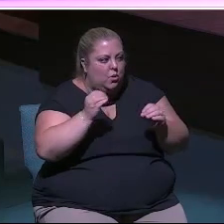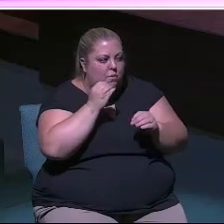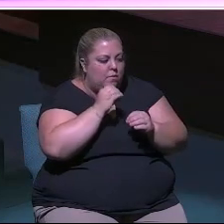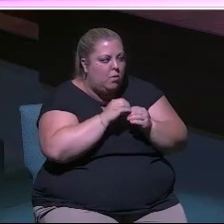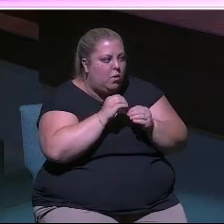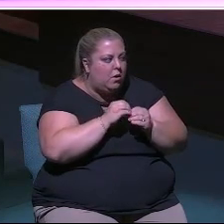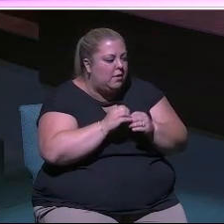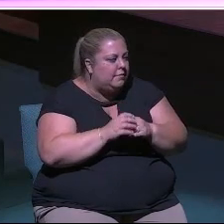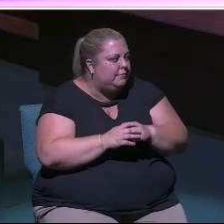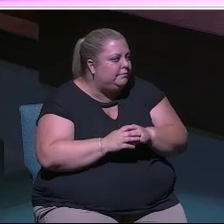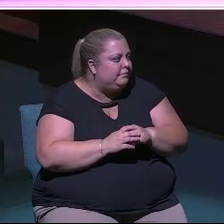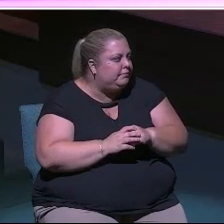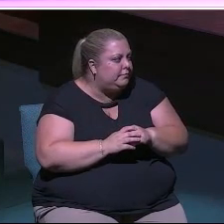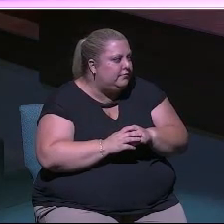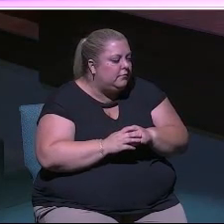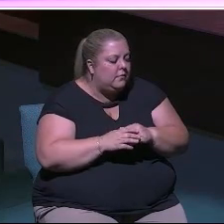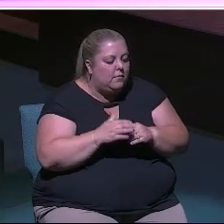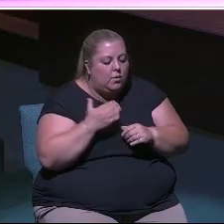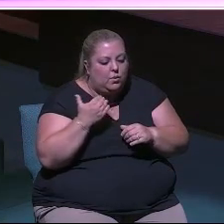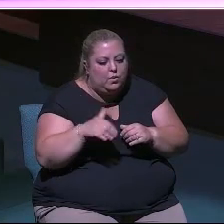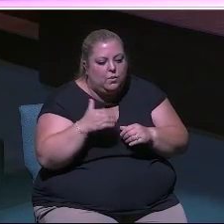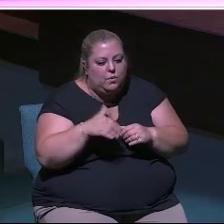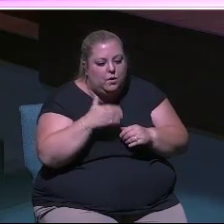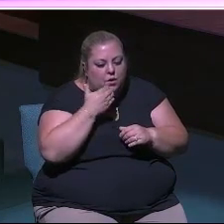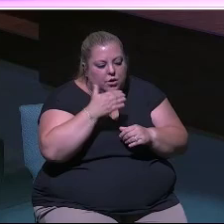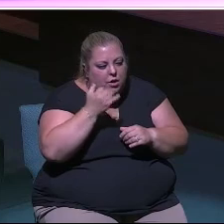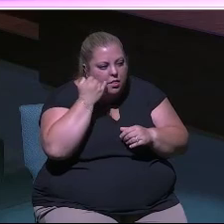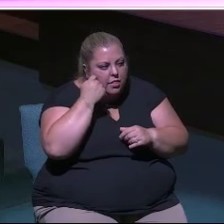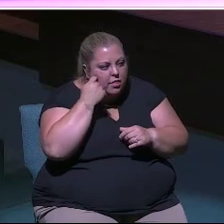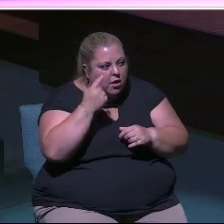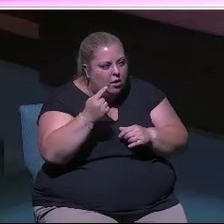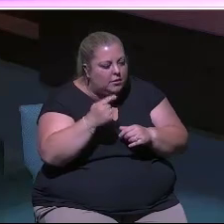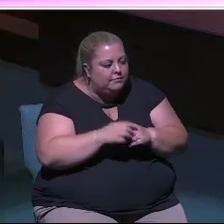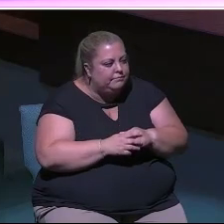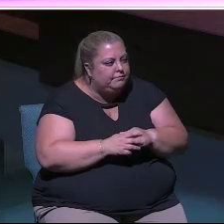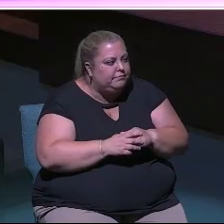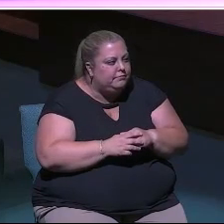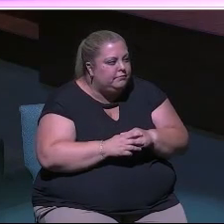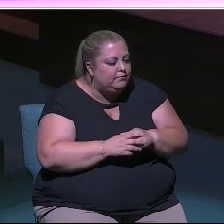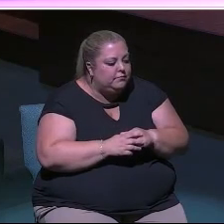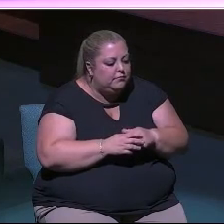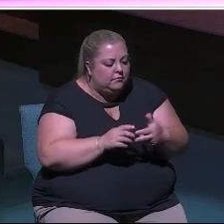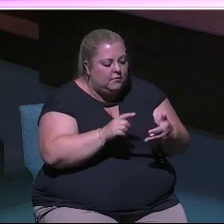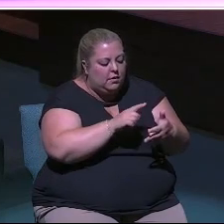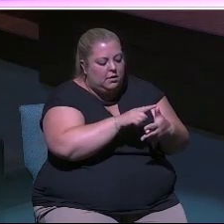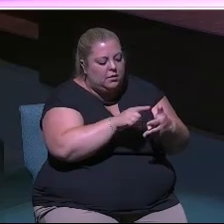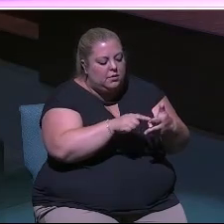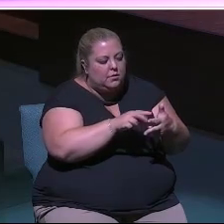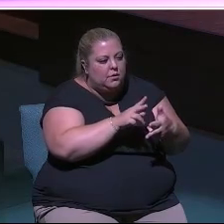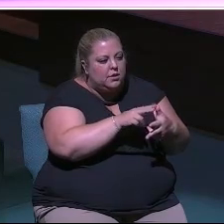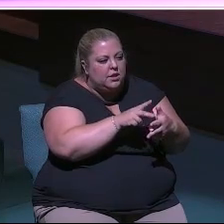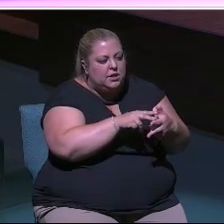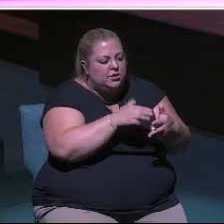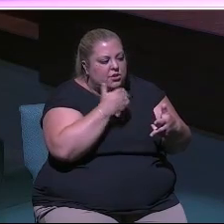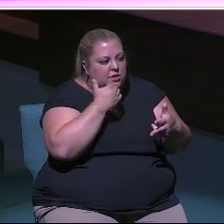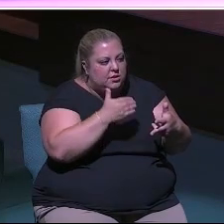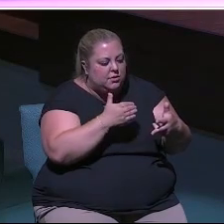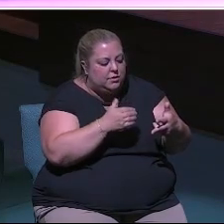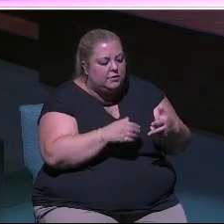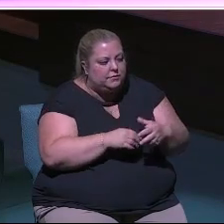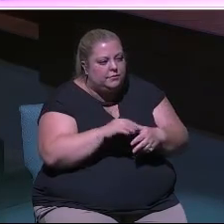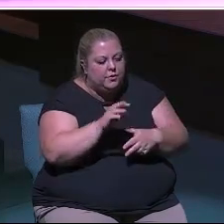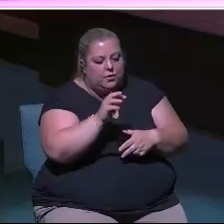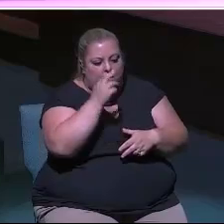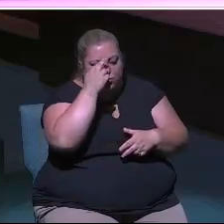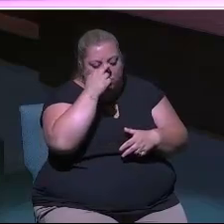Huh. What a great thought that is. One is just as good as the other. Romans chapter 14, Paul said